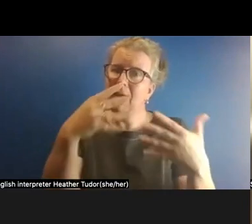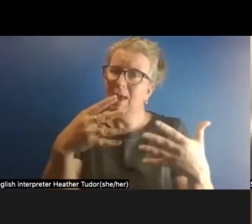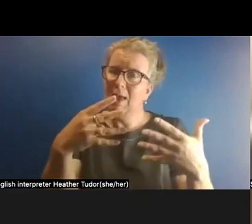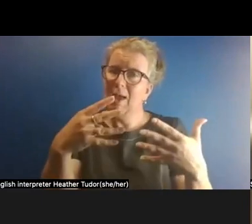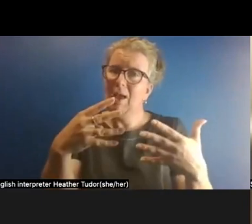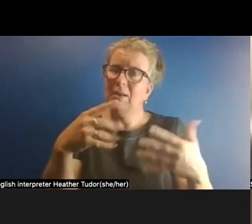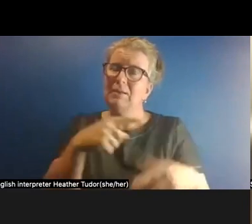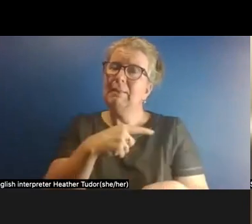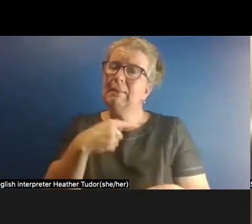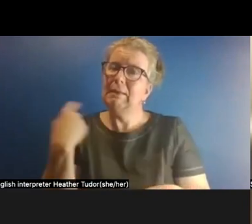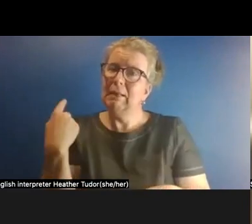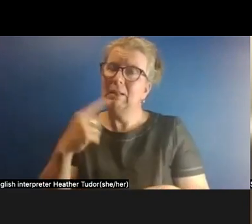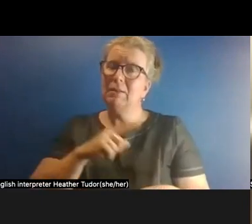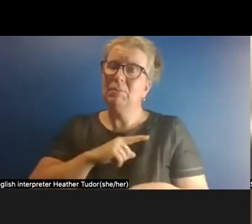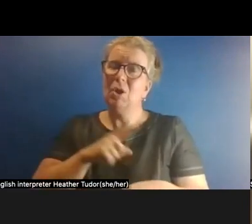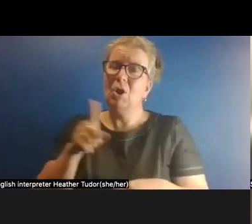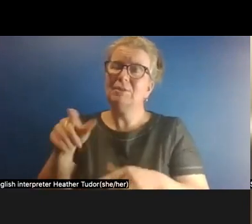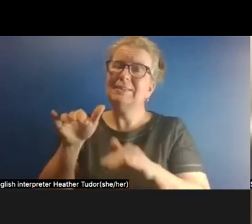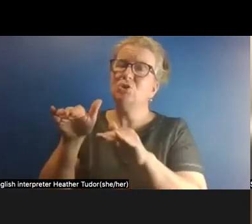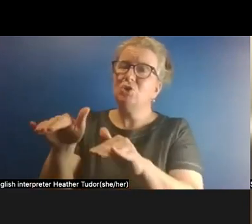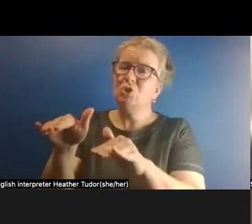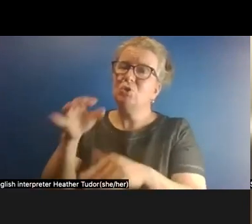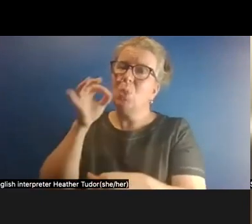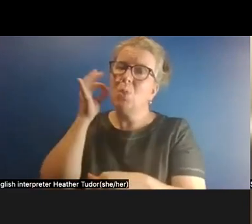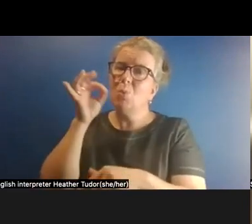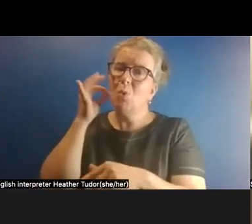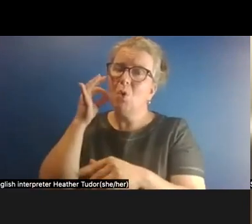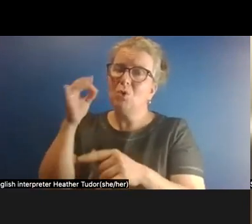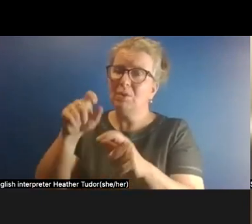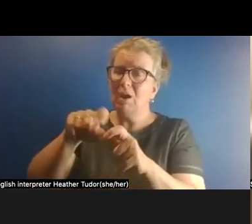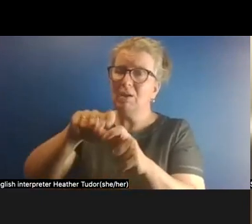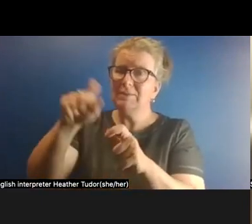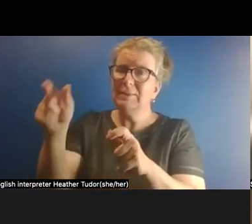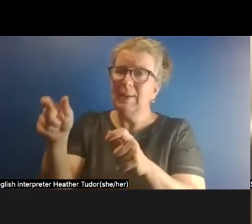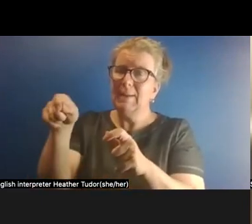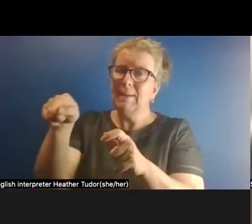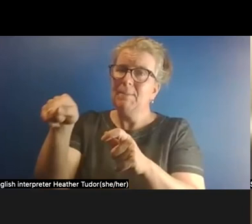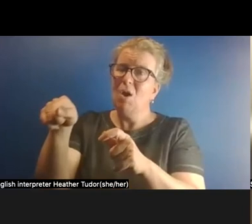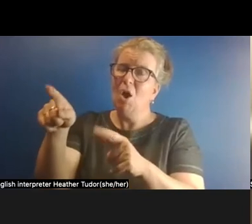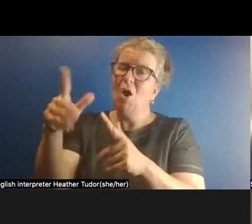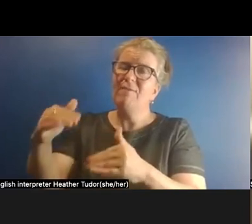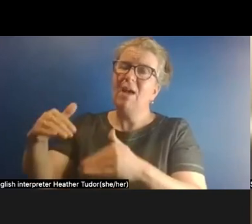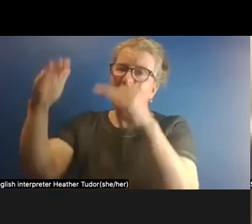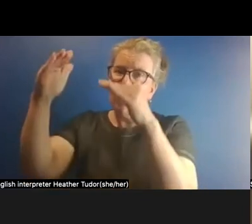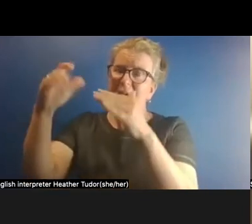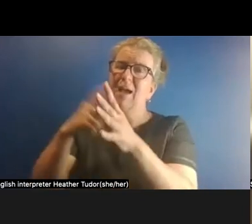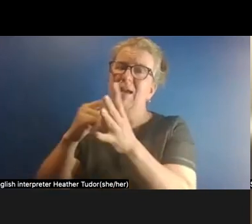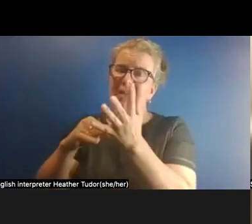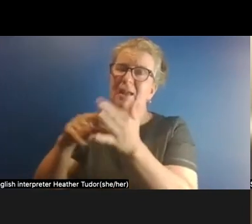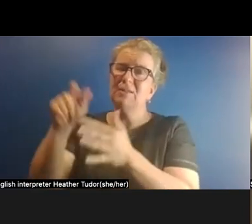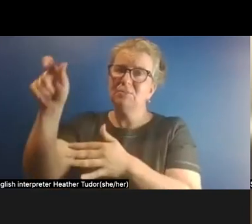upper caste person, and we wanted to acknowledge that because this is what is happening. This happened last July 2022, which